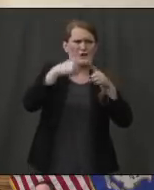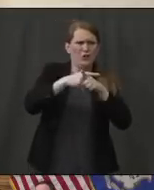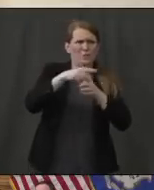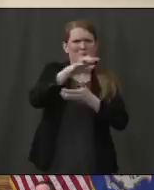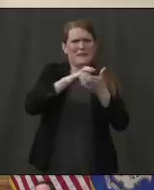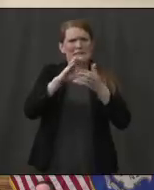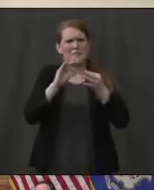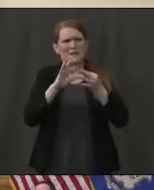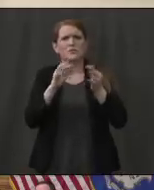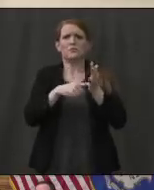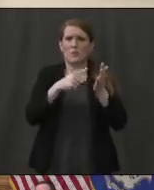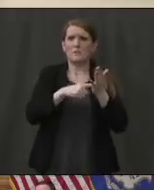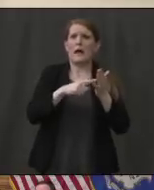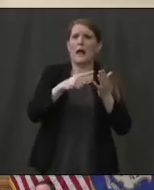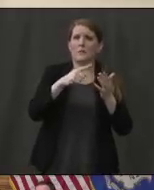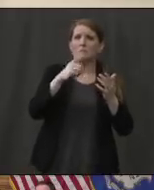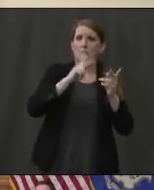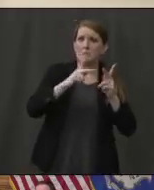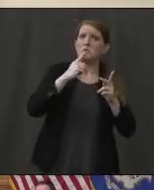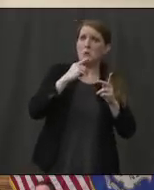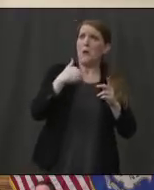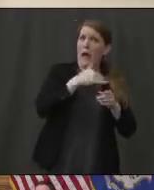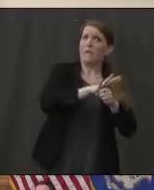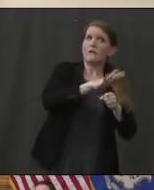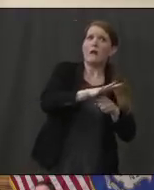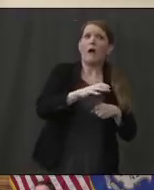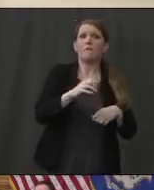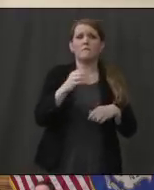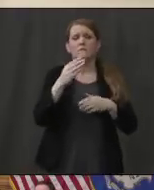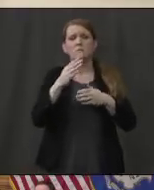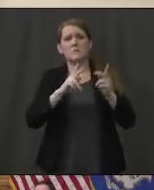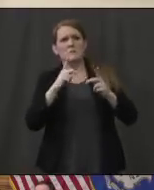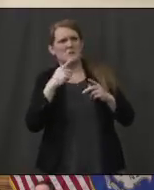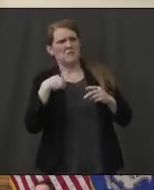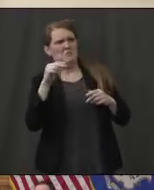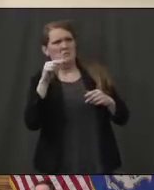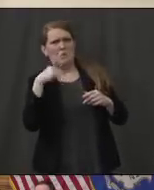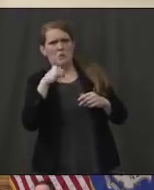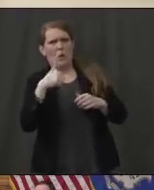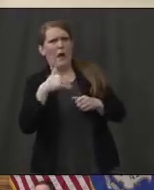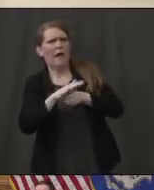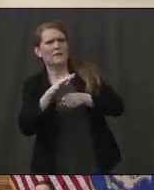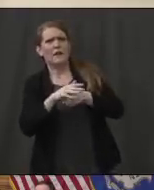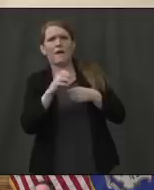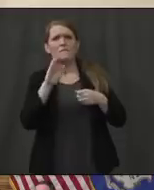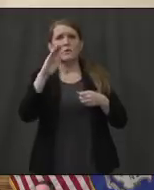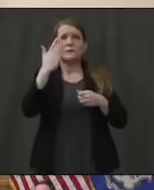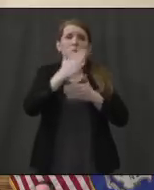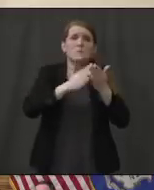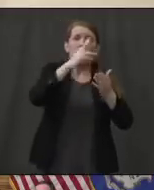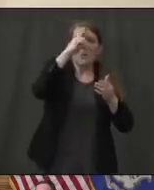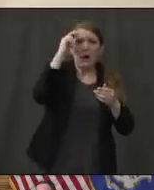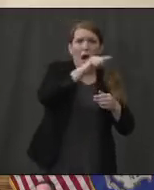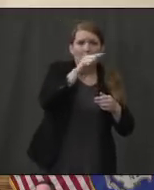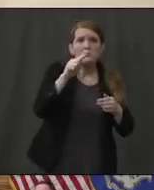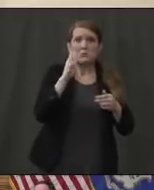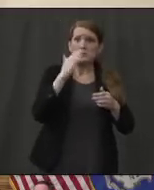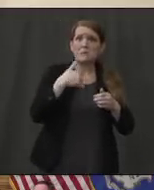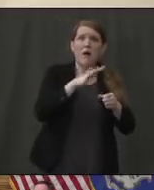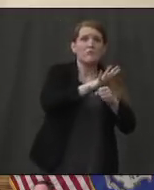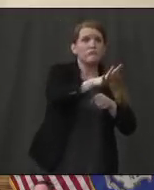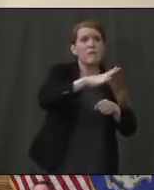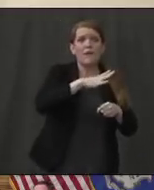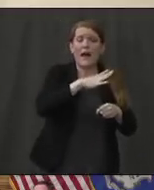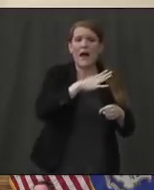enough. Some hospitals seem to have enough, some don't. Can you take us through that in Hartford and New Haven here,